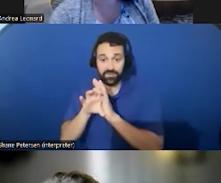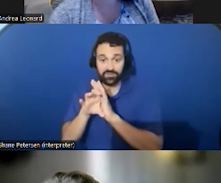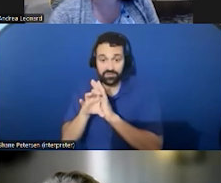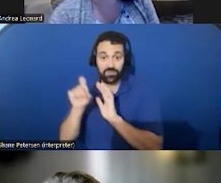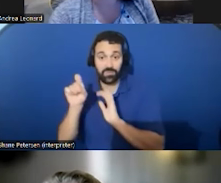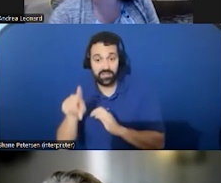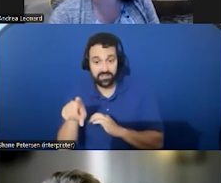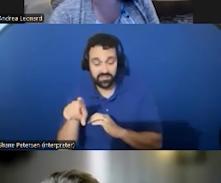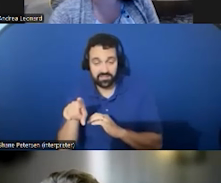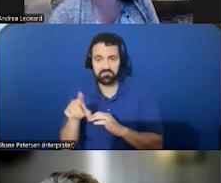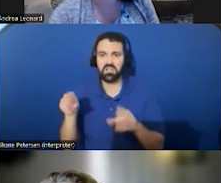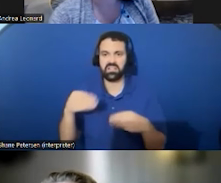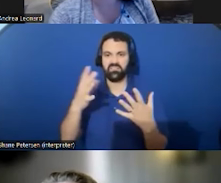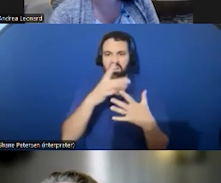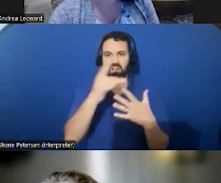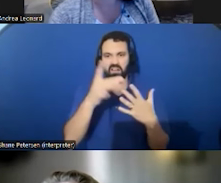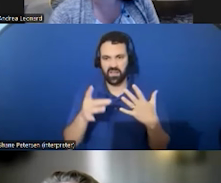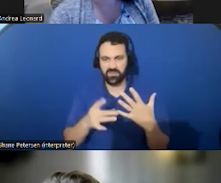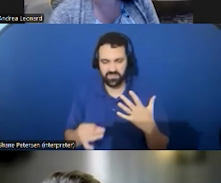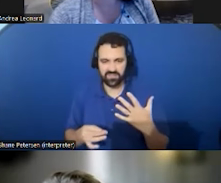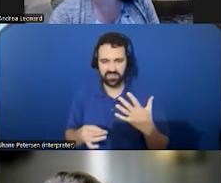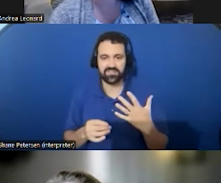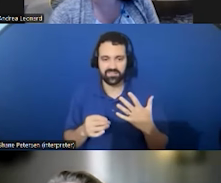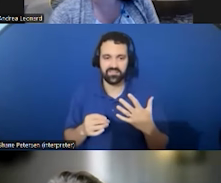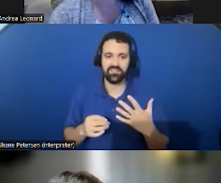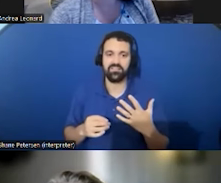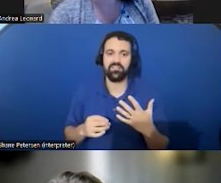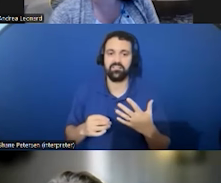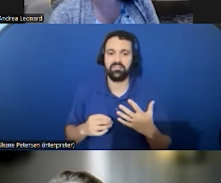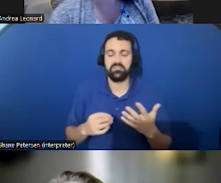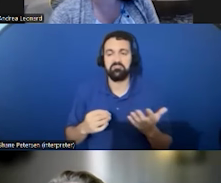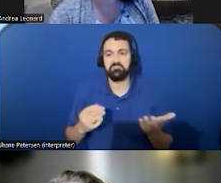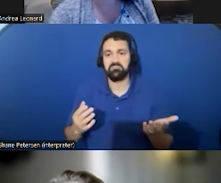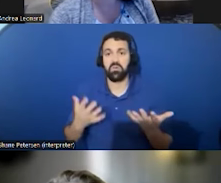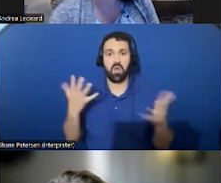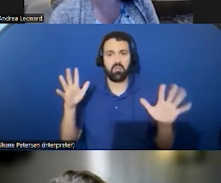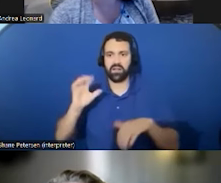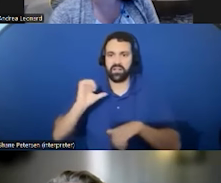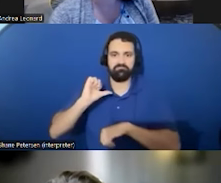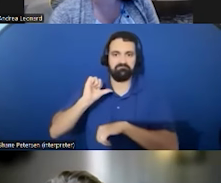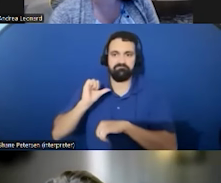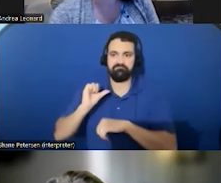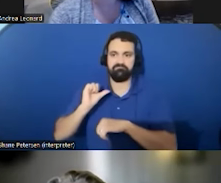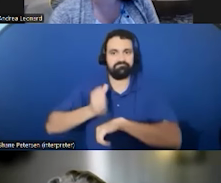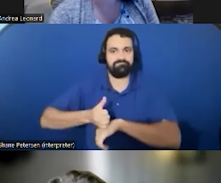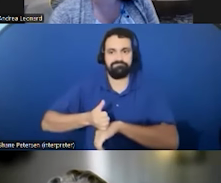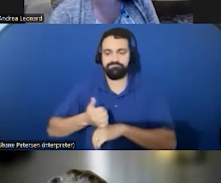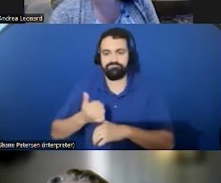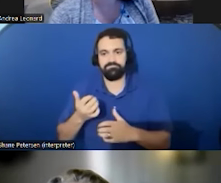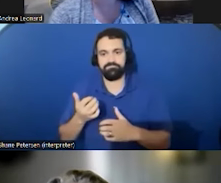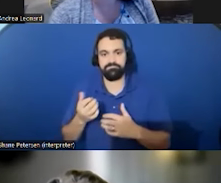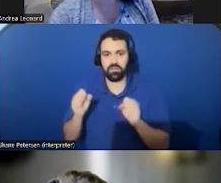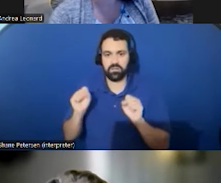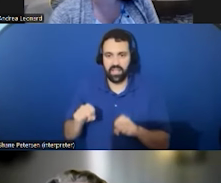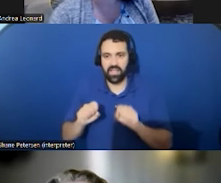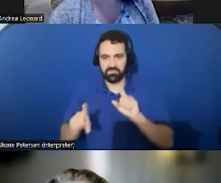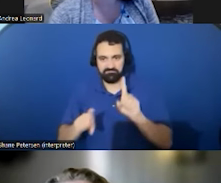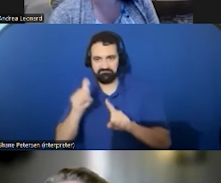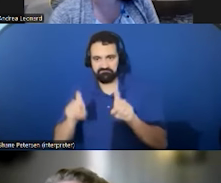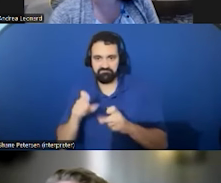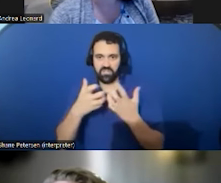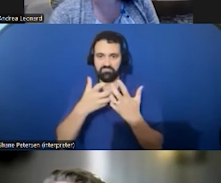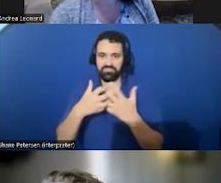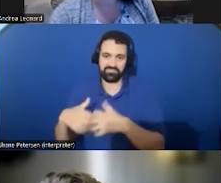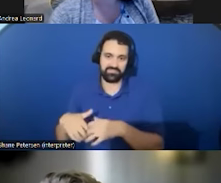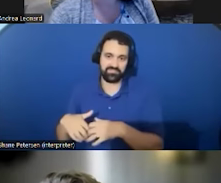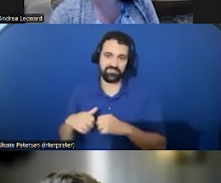to work with them out, but there are alternatives built in here to avoid those inaccessible formats.